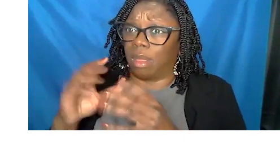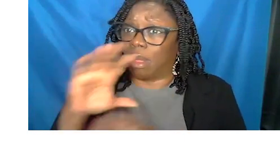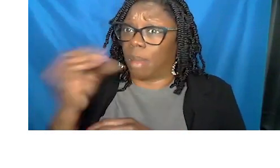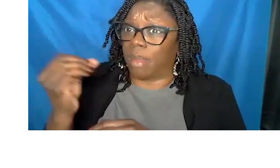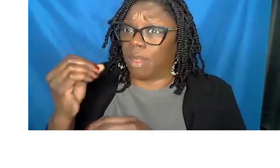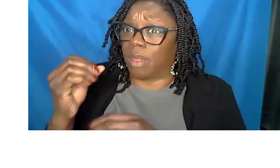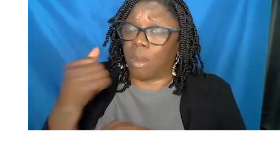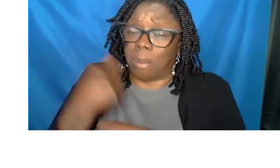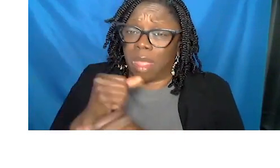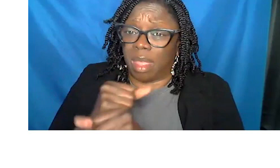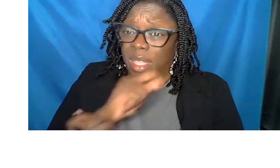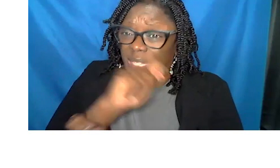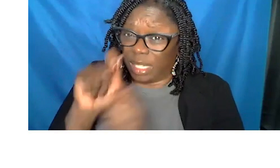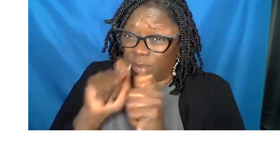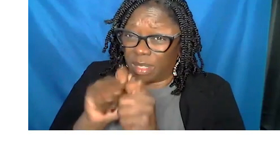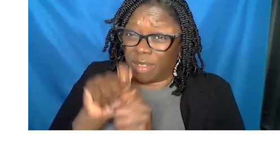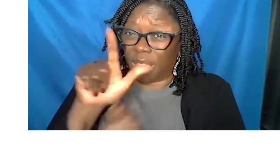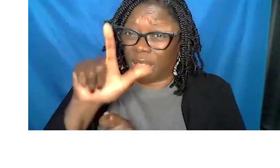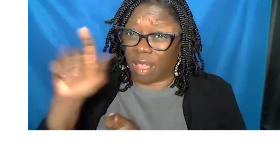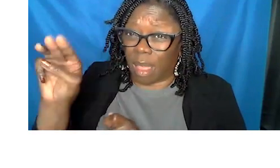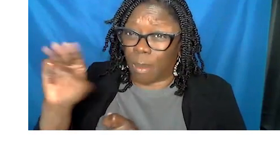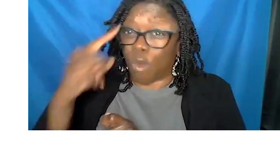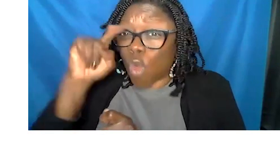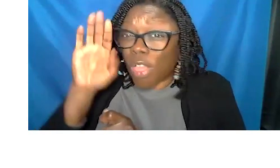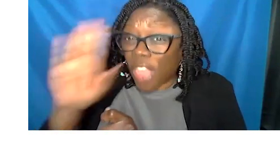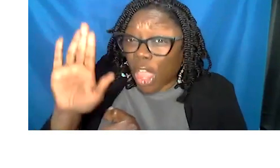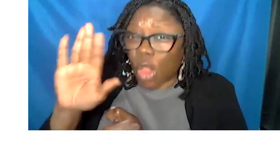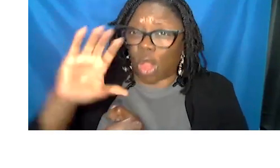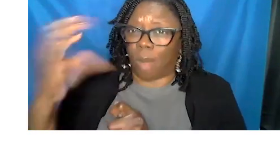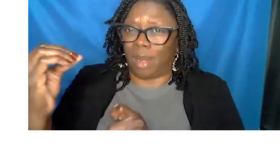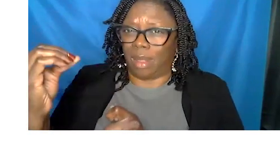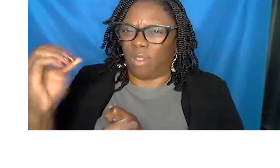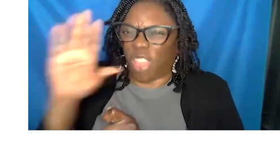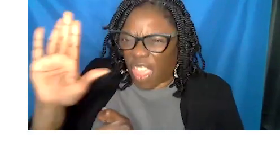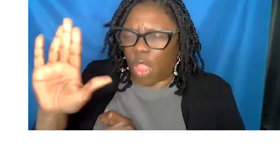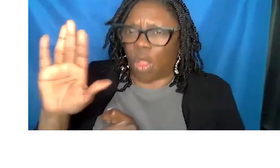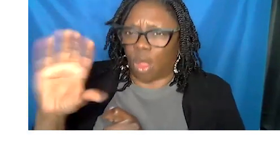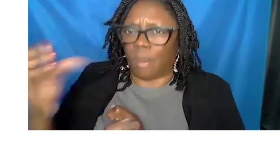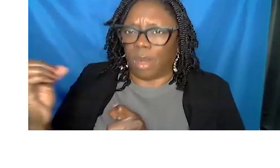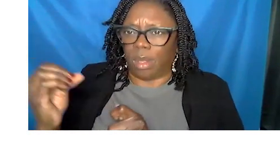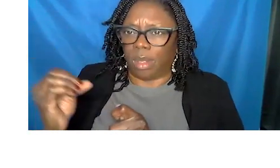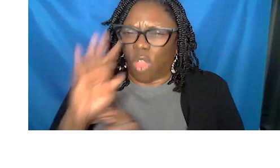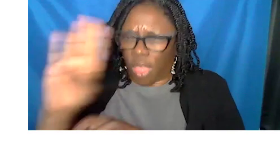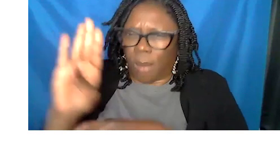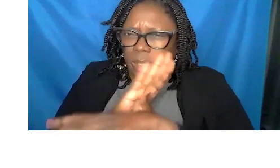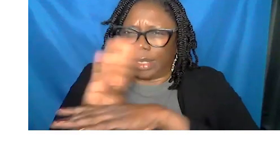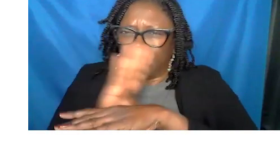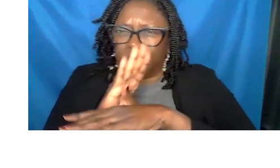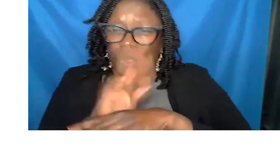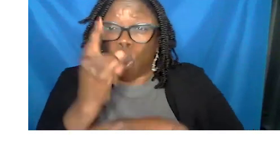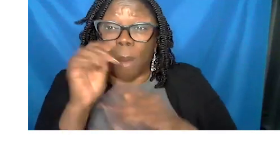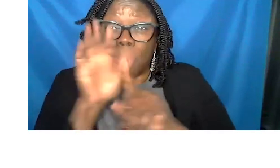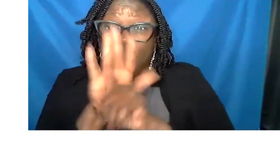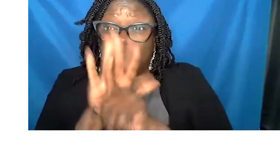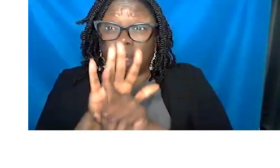making specific large language models for their essentially their specific use or for their specific business. One of the most popular right now